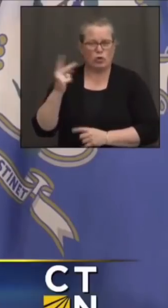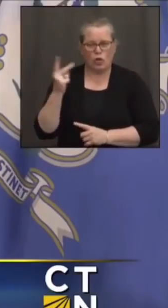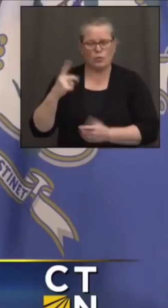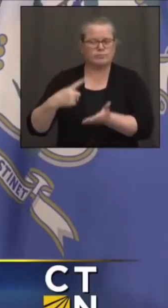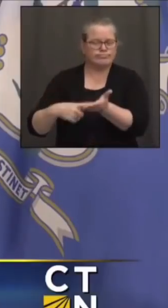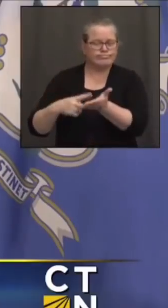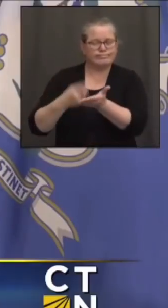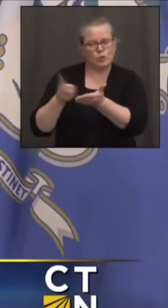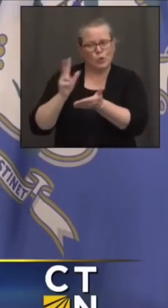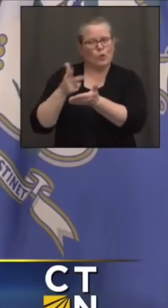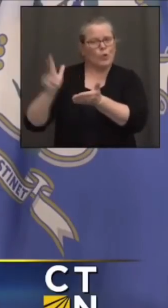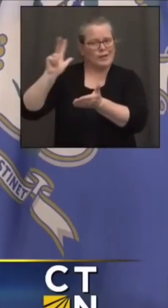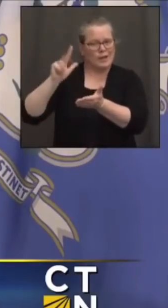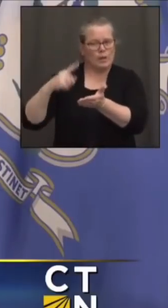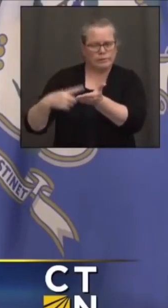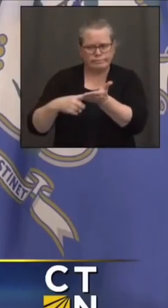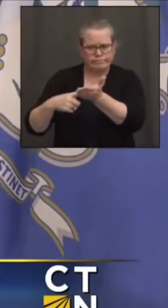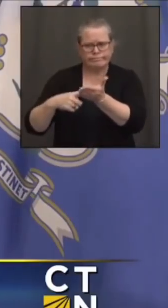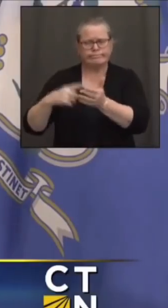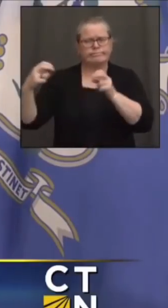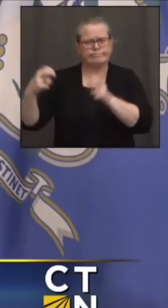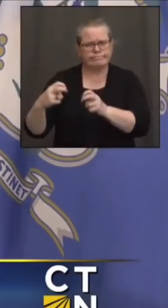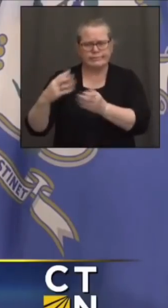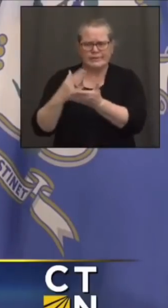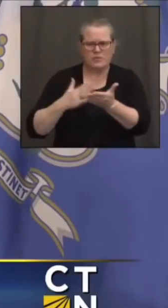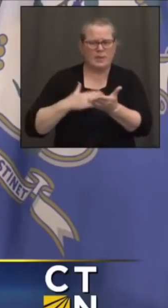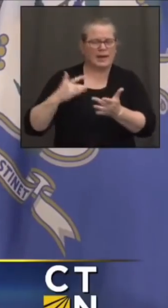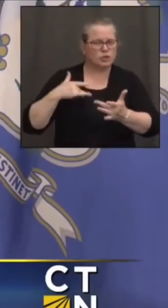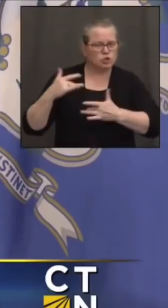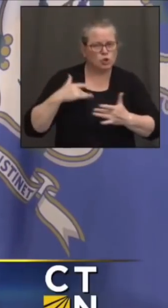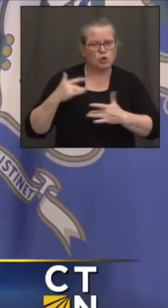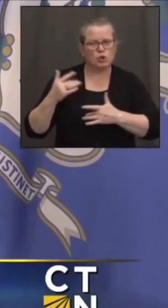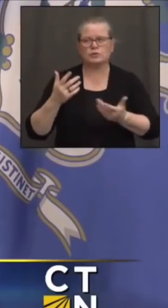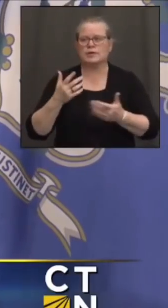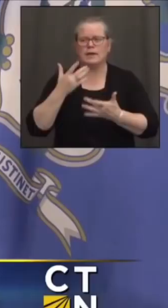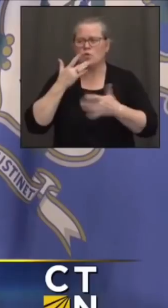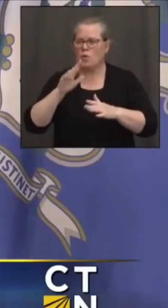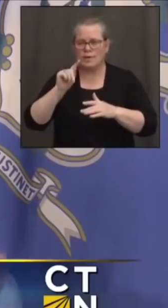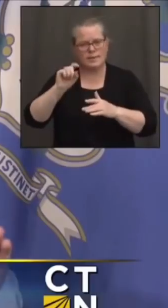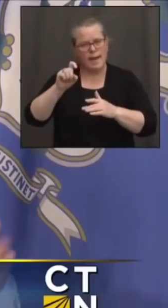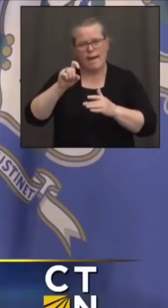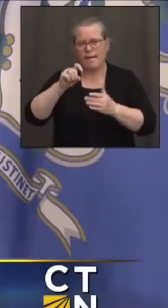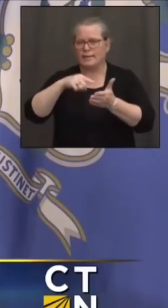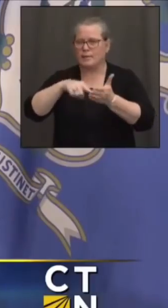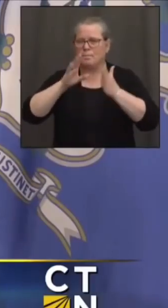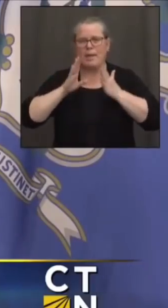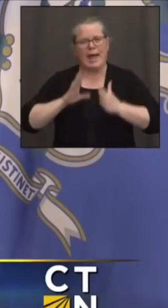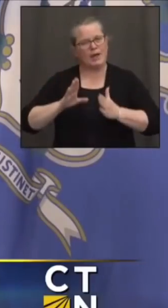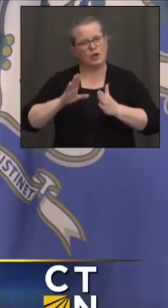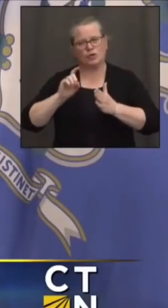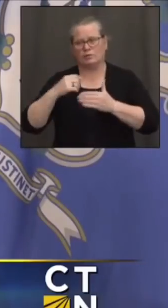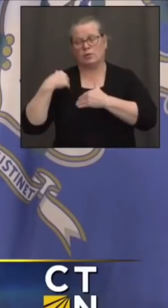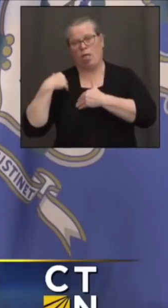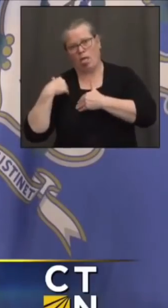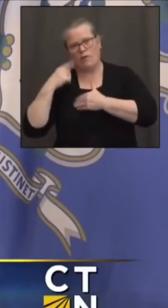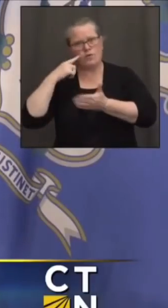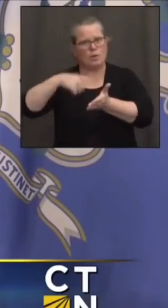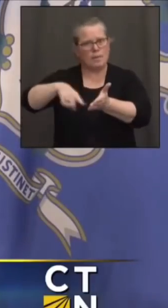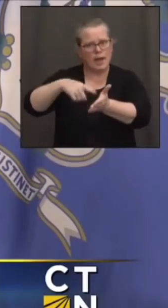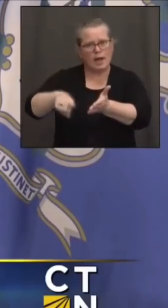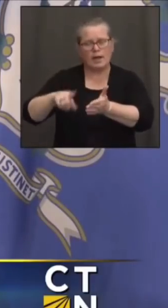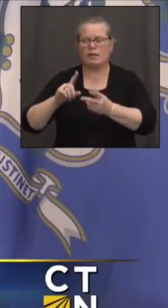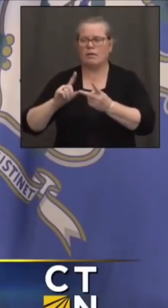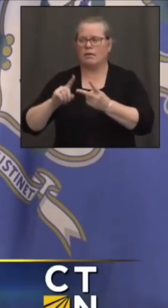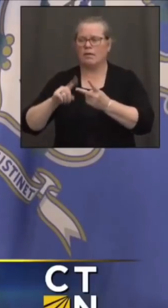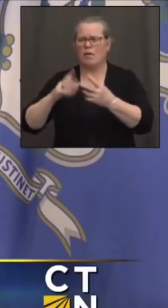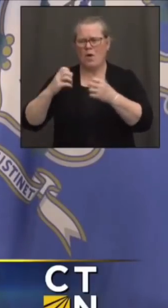my concerns. Number one, not having the taxpayers underwrite the risk, and number two, playing on a level playing field compared to